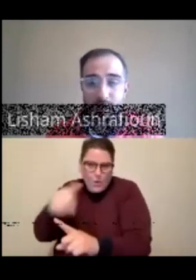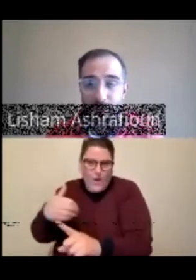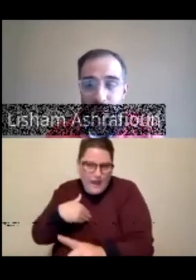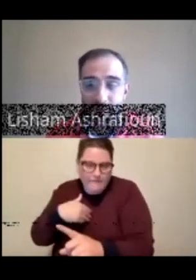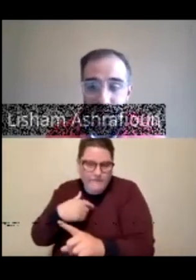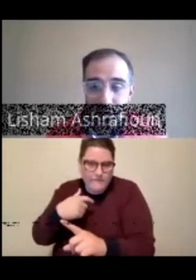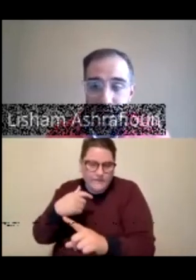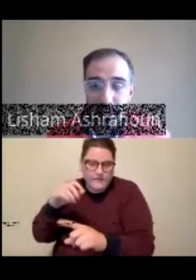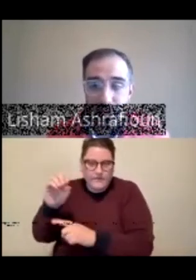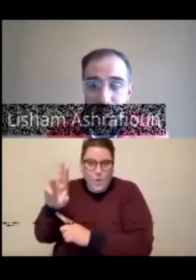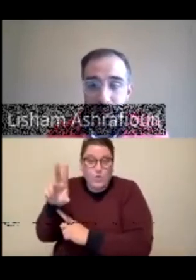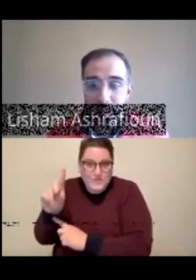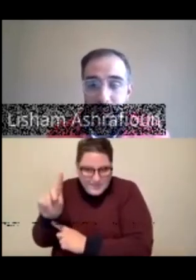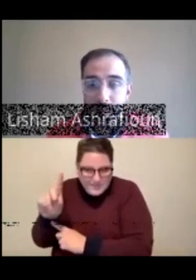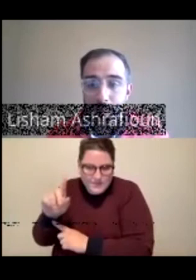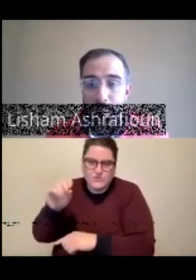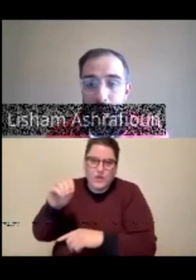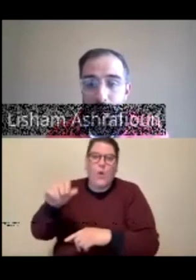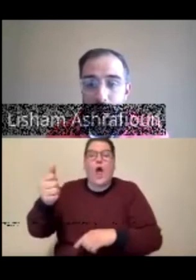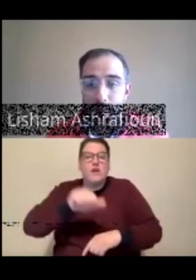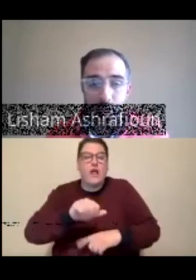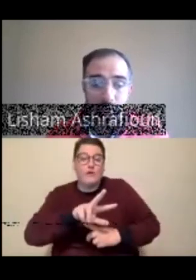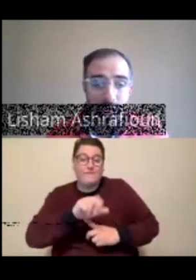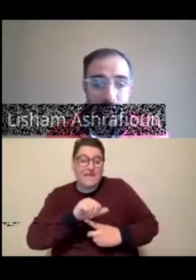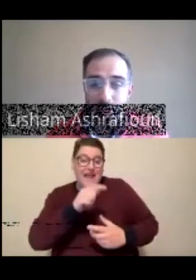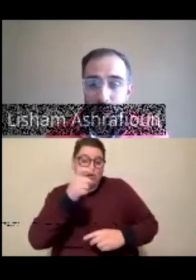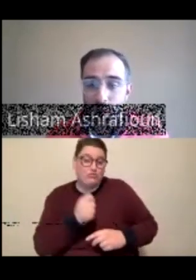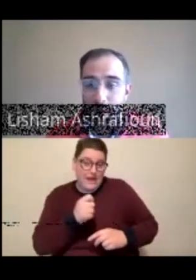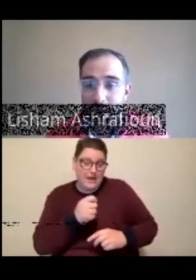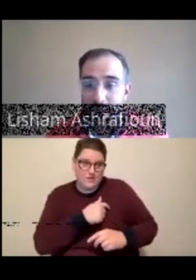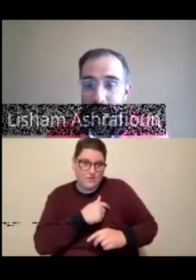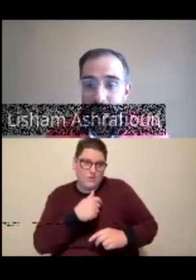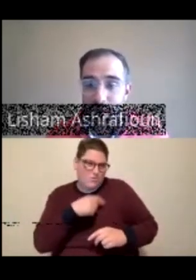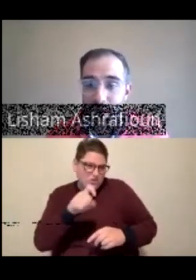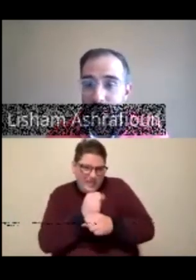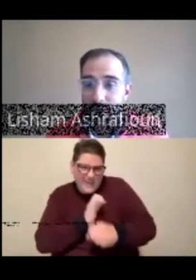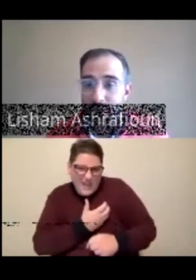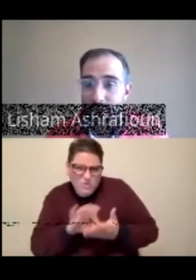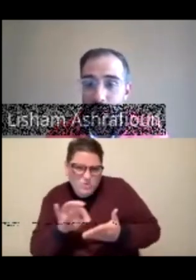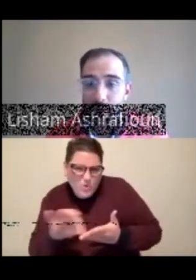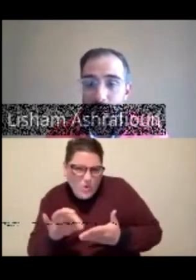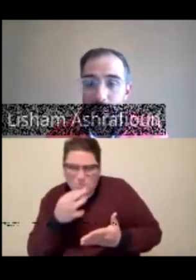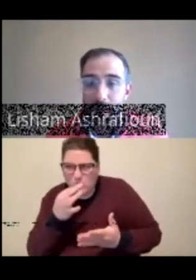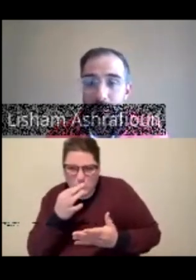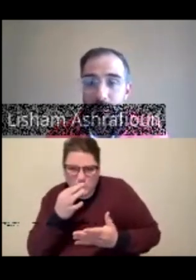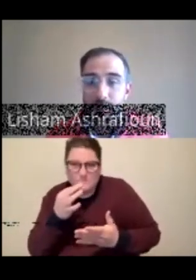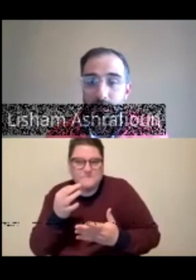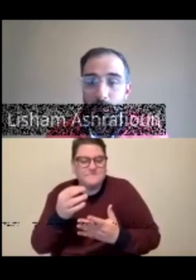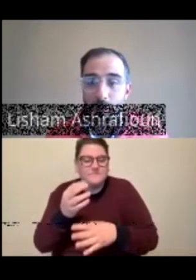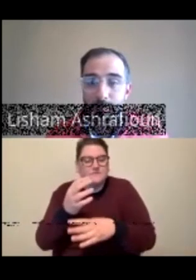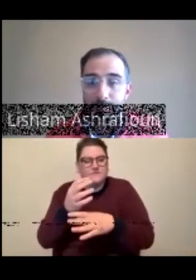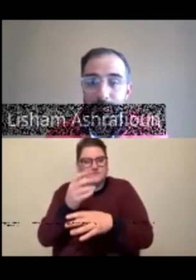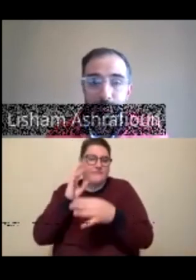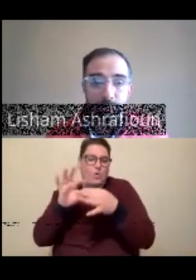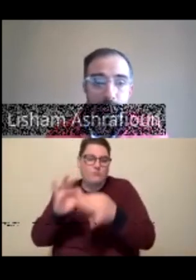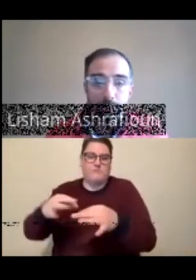we also have another VA grant that should be, we should be getting our scores back any day now, actually, that's going to look at pain and loneliness